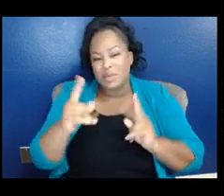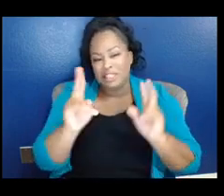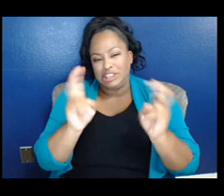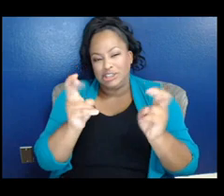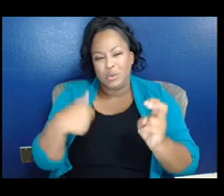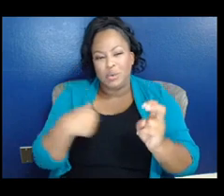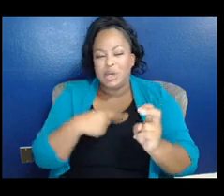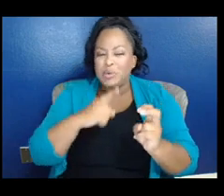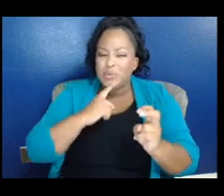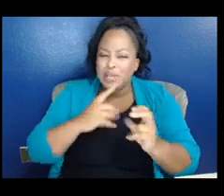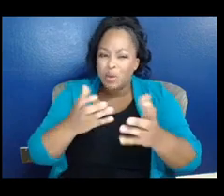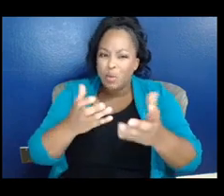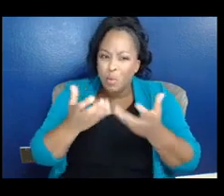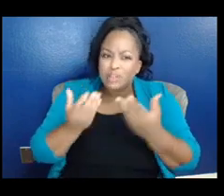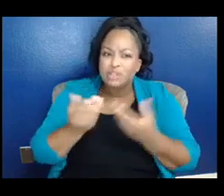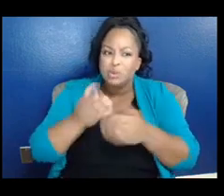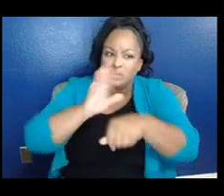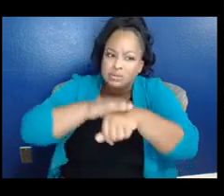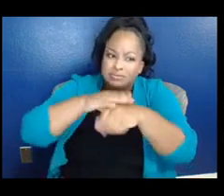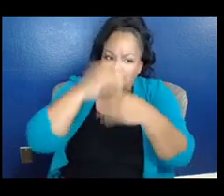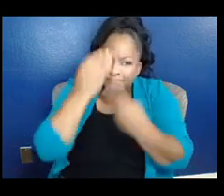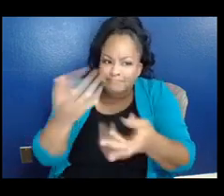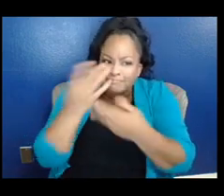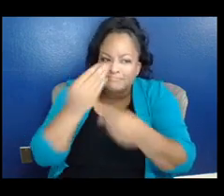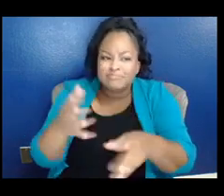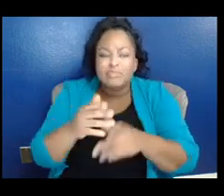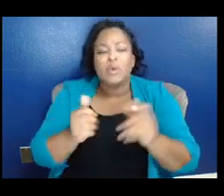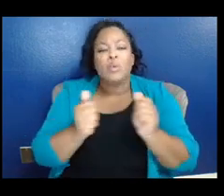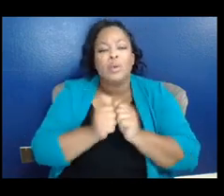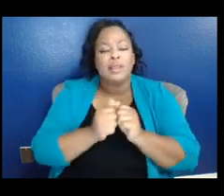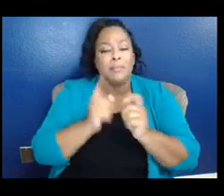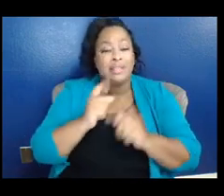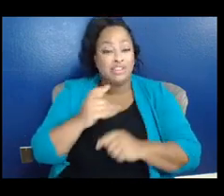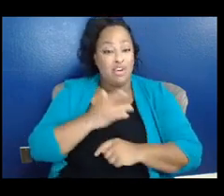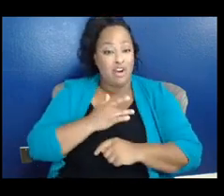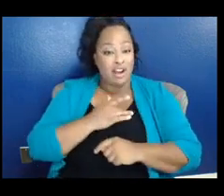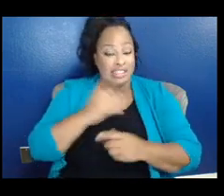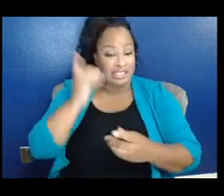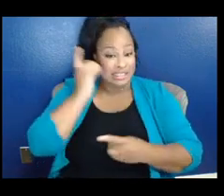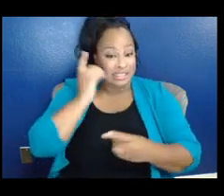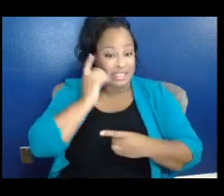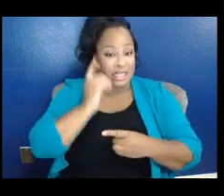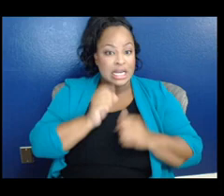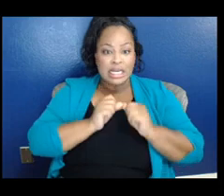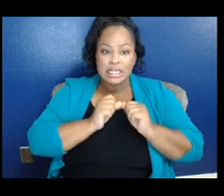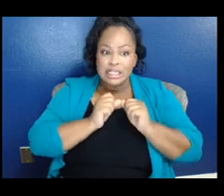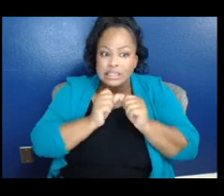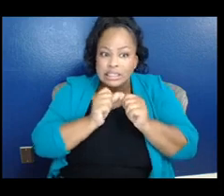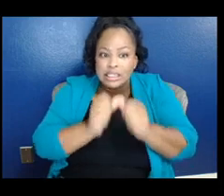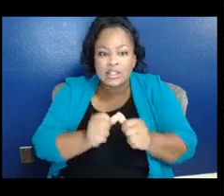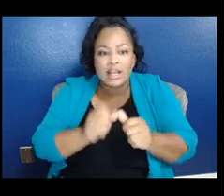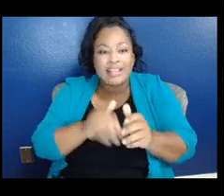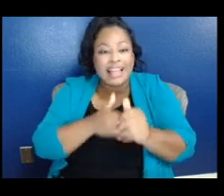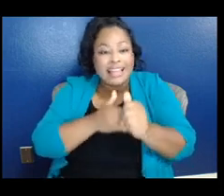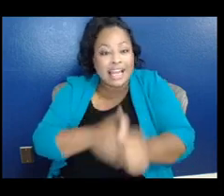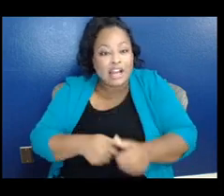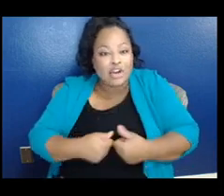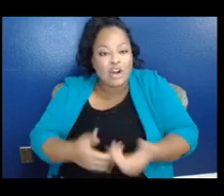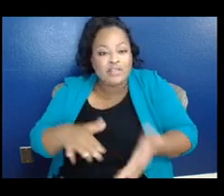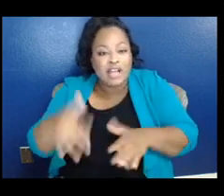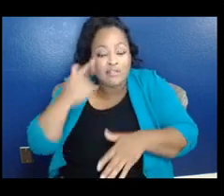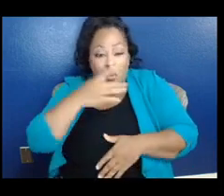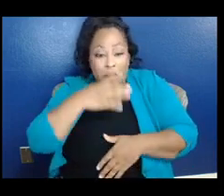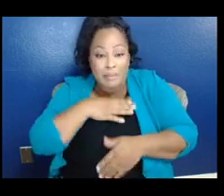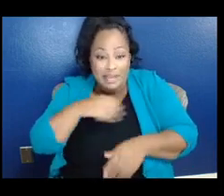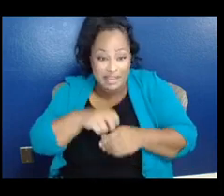of the issues that we really want to raise awareness about, particularly because cardiovascular disease continues to be the leading cause of